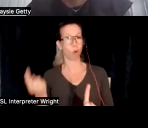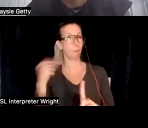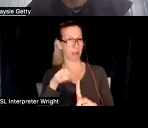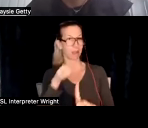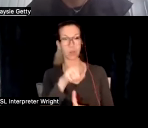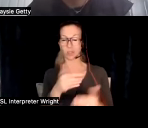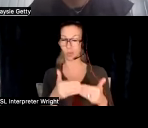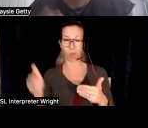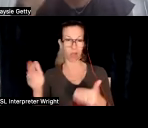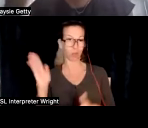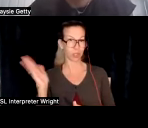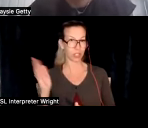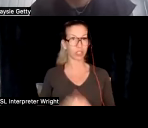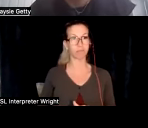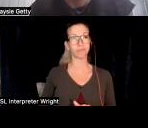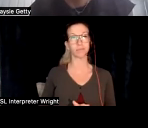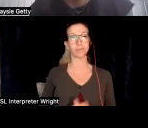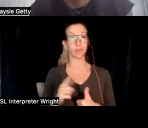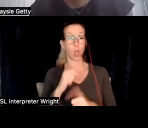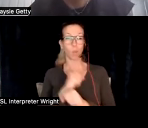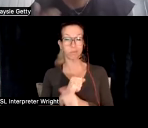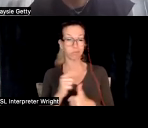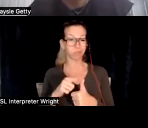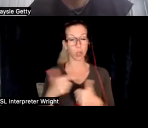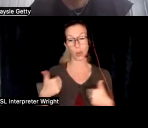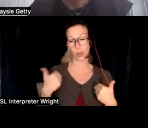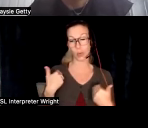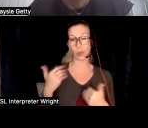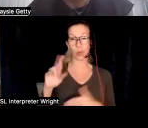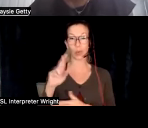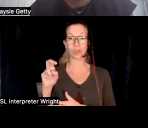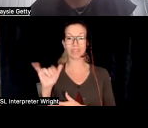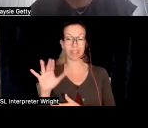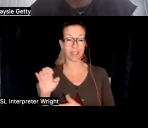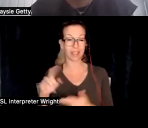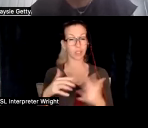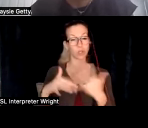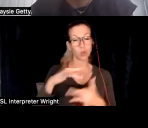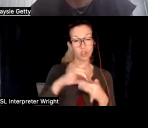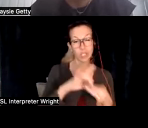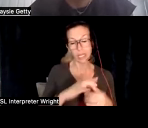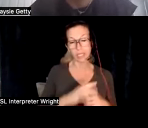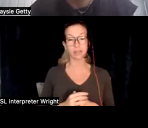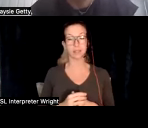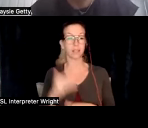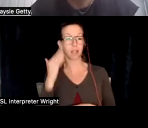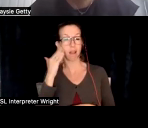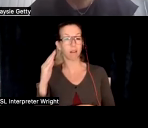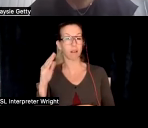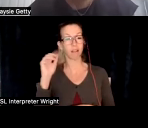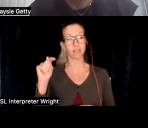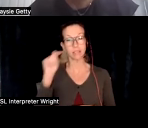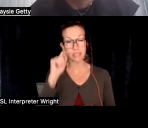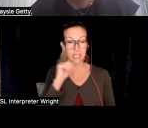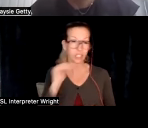The protective and promotive factors are youth resilience, social connections, knowledge of adolescent development,